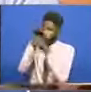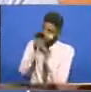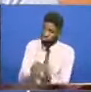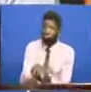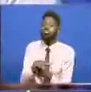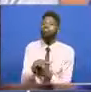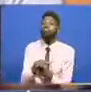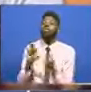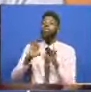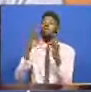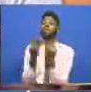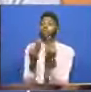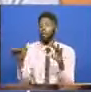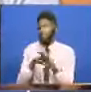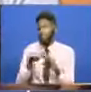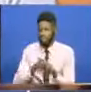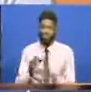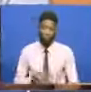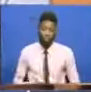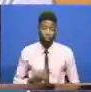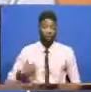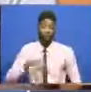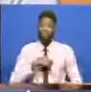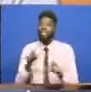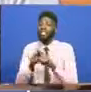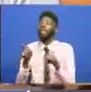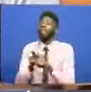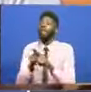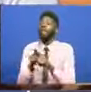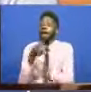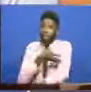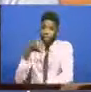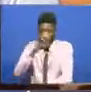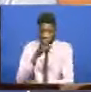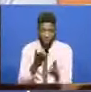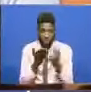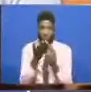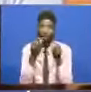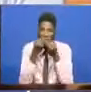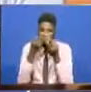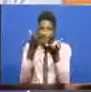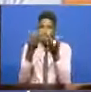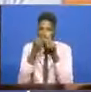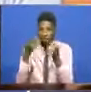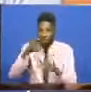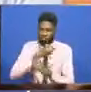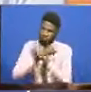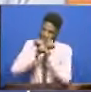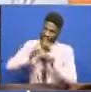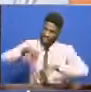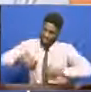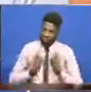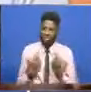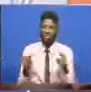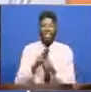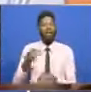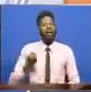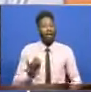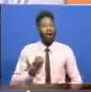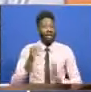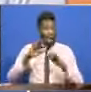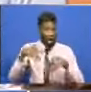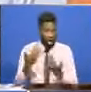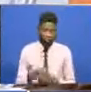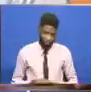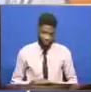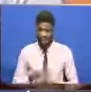family member. Mm. And we also empower them with information as to safeguard themselves as girls, mm. to focus on their education,